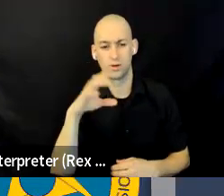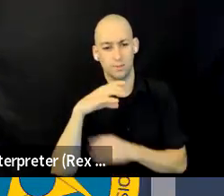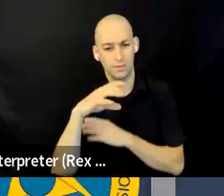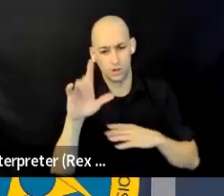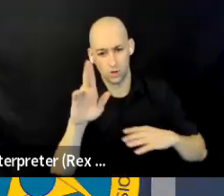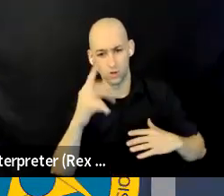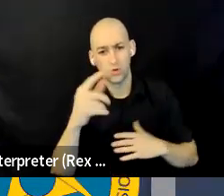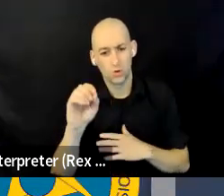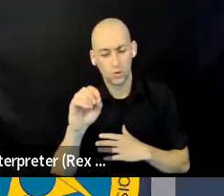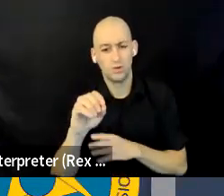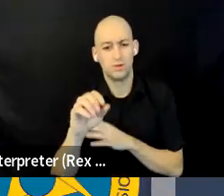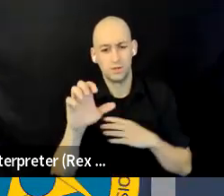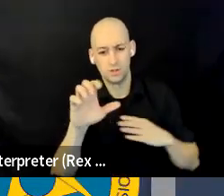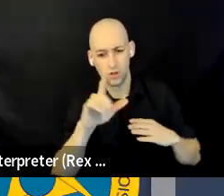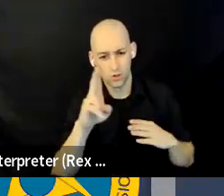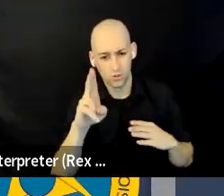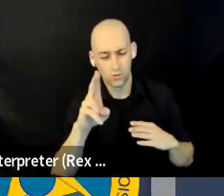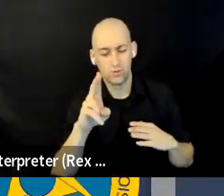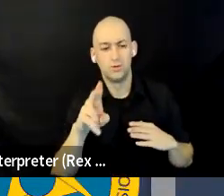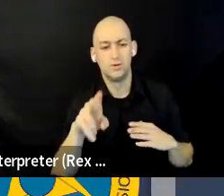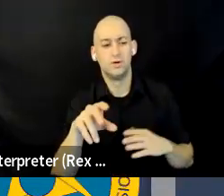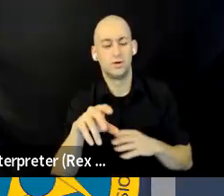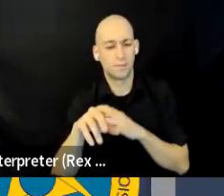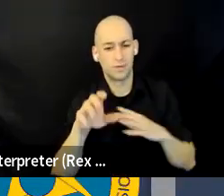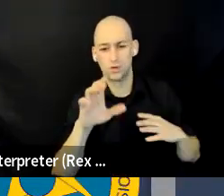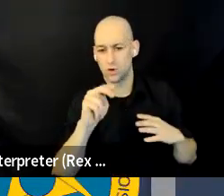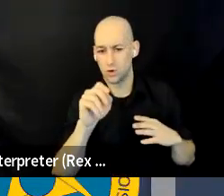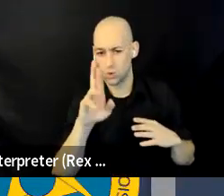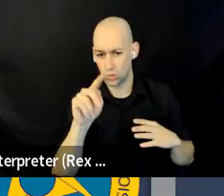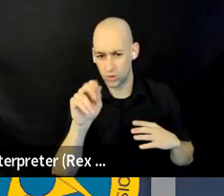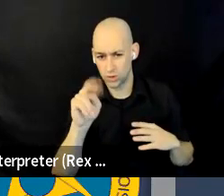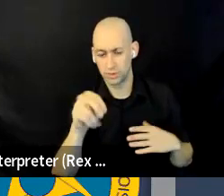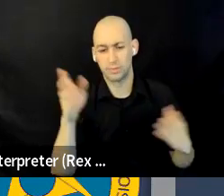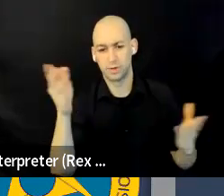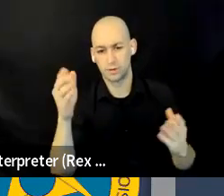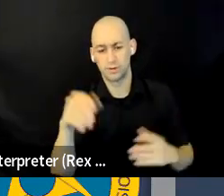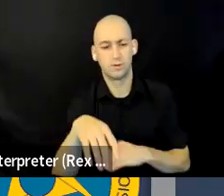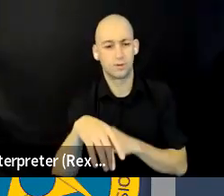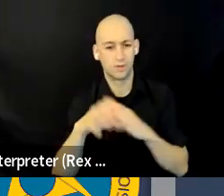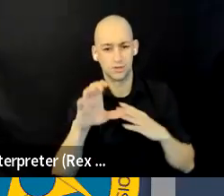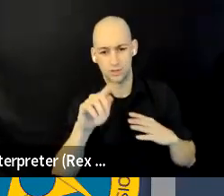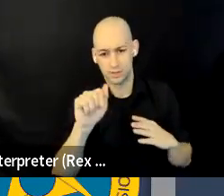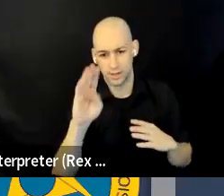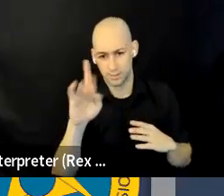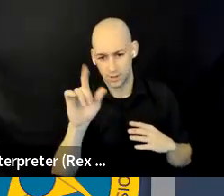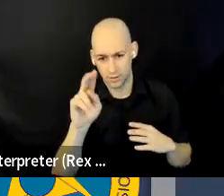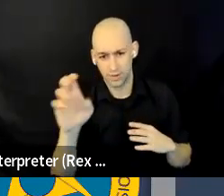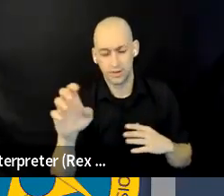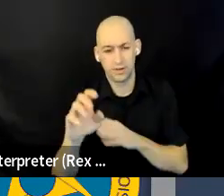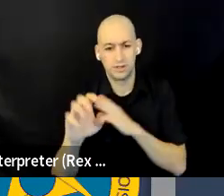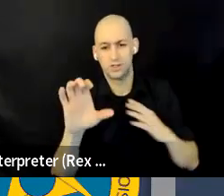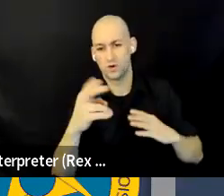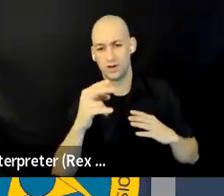Present. Commissioner Liu. Here. Commissioner Norton. Present. Commissioner Tavaloni. Chair Eager.